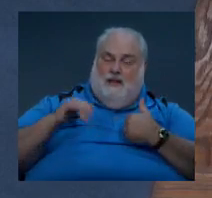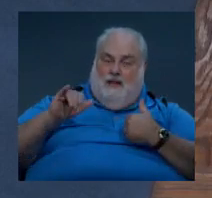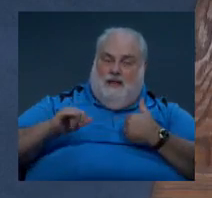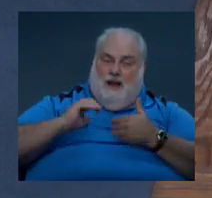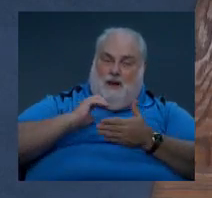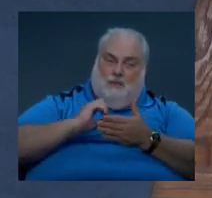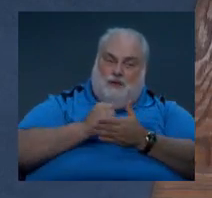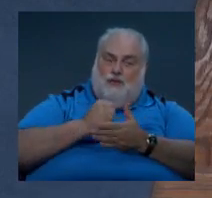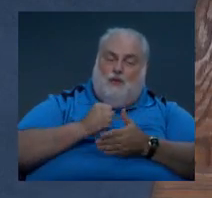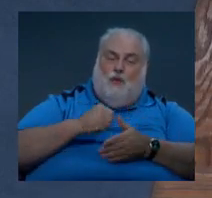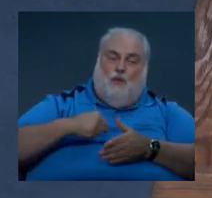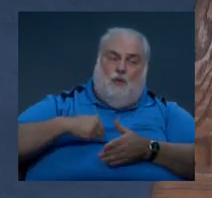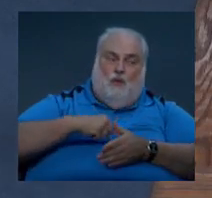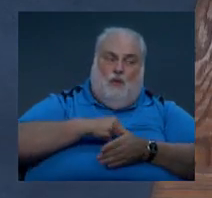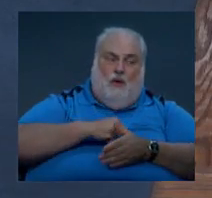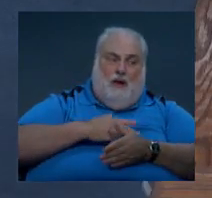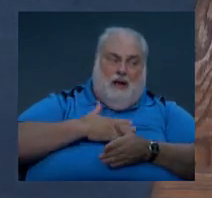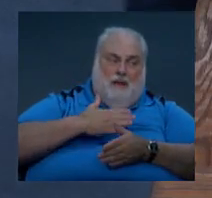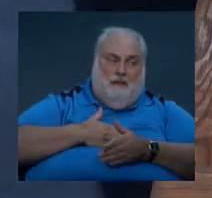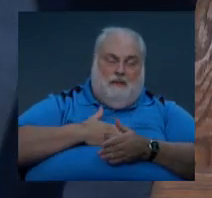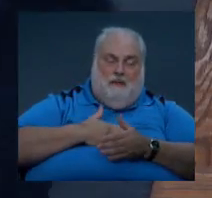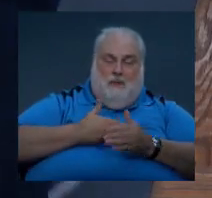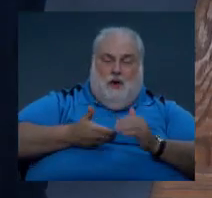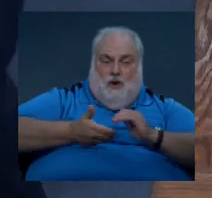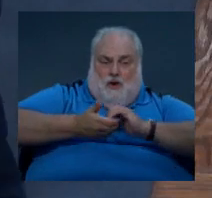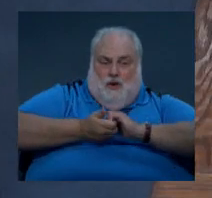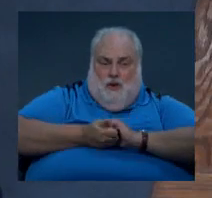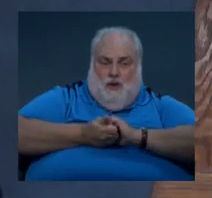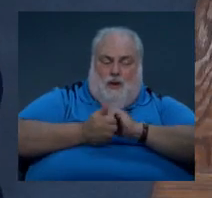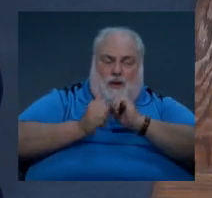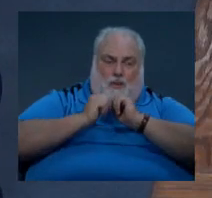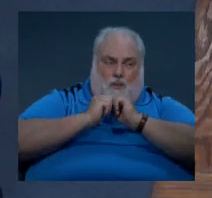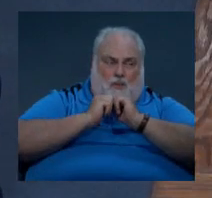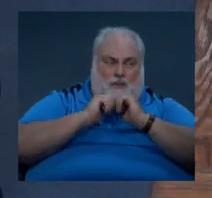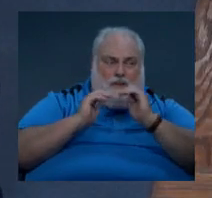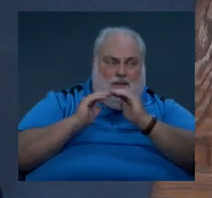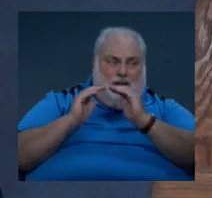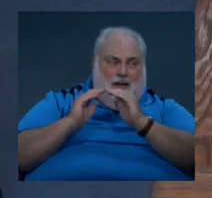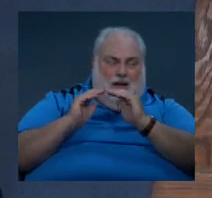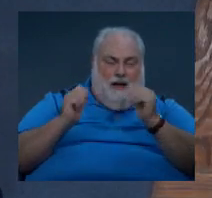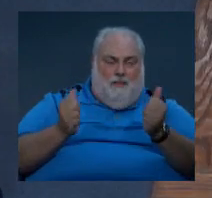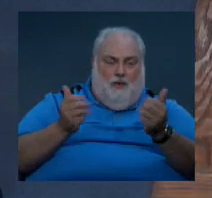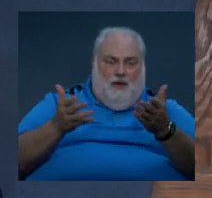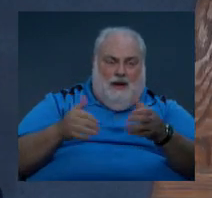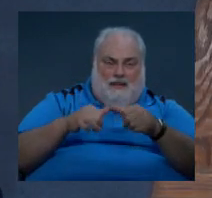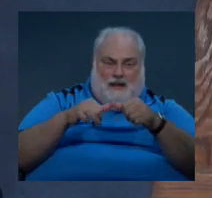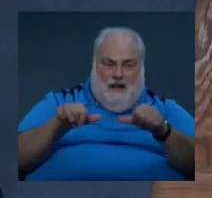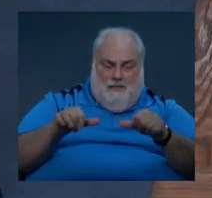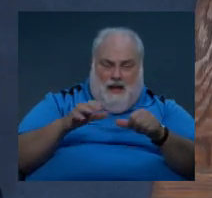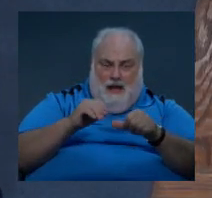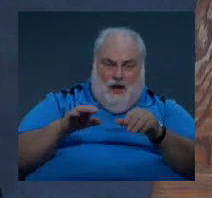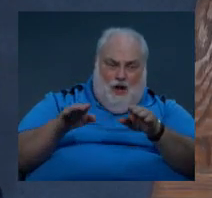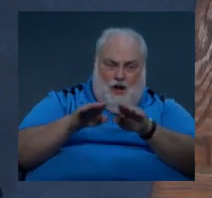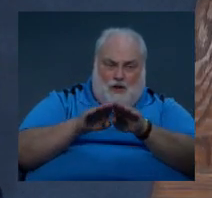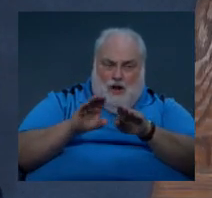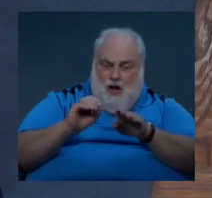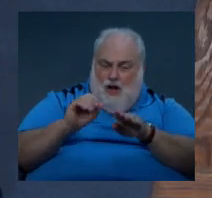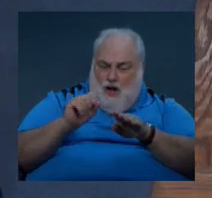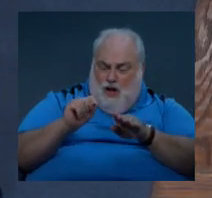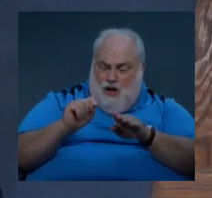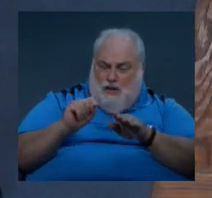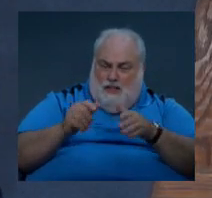are proud, again, to be a partner with the city of providing these funds for down payment and closing costs, just to give people just